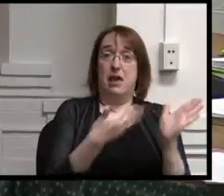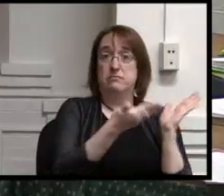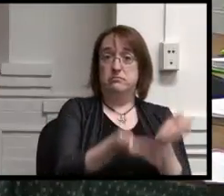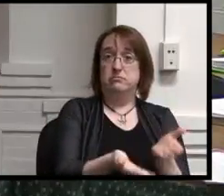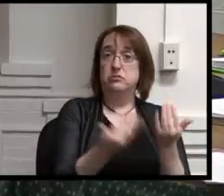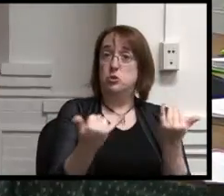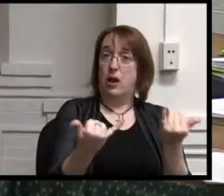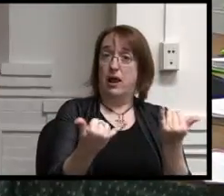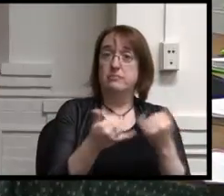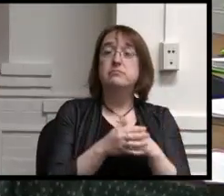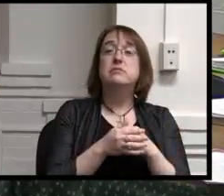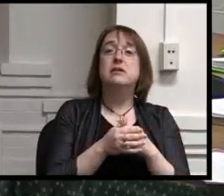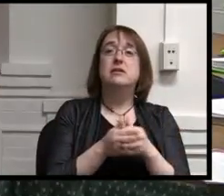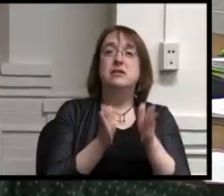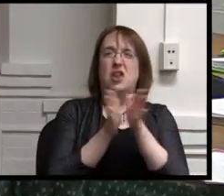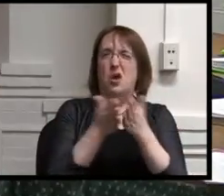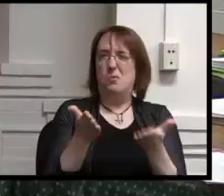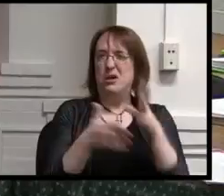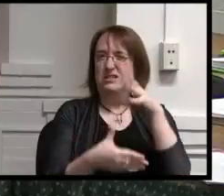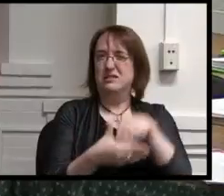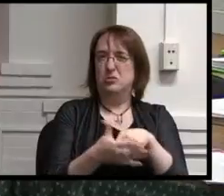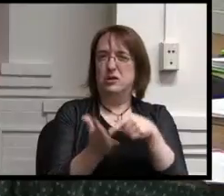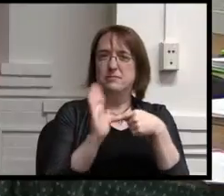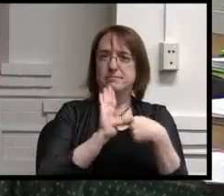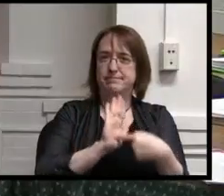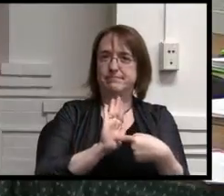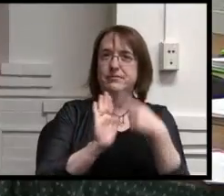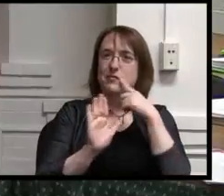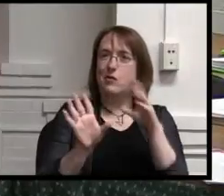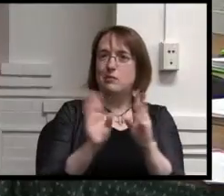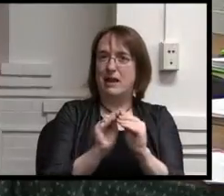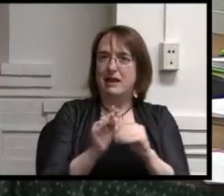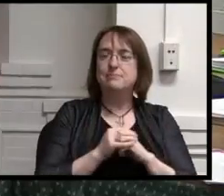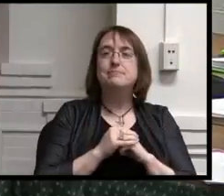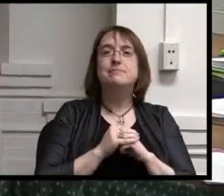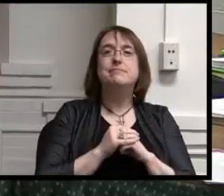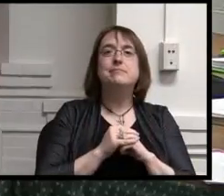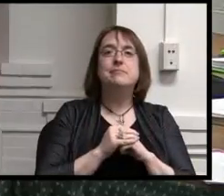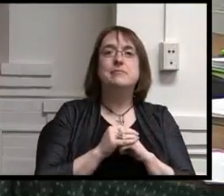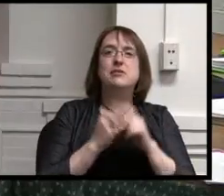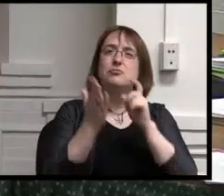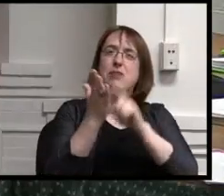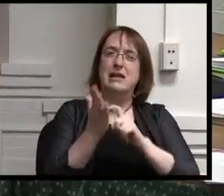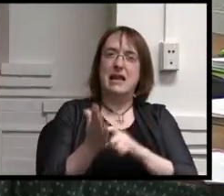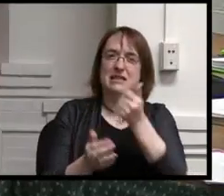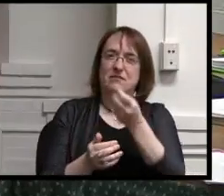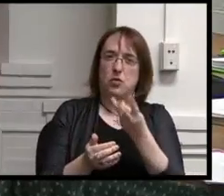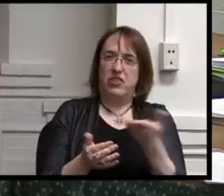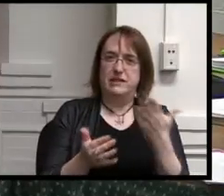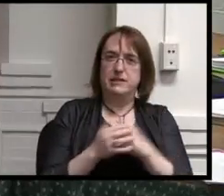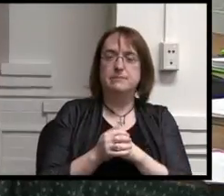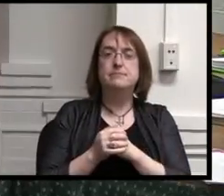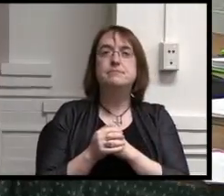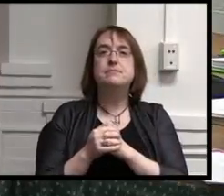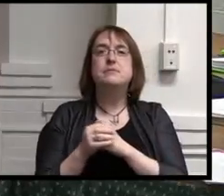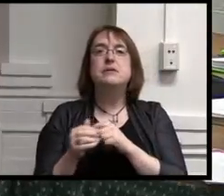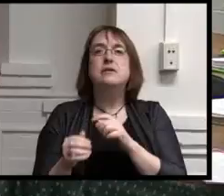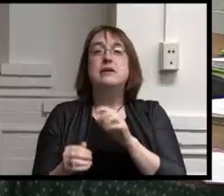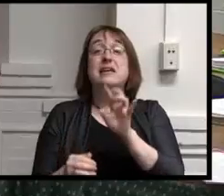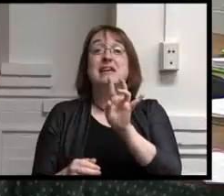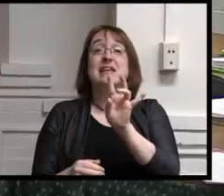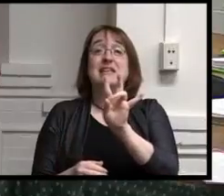It's included in the notebooks for this evening's meeting. To hit a couple of highlights from it, there are